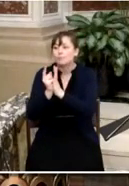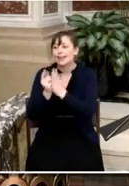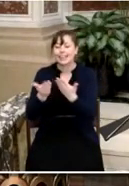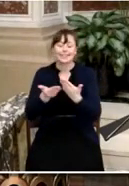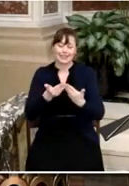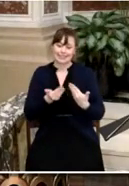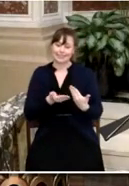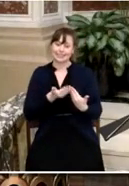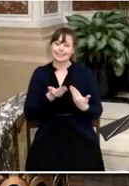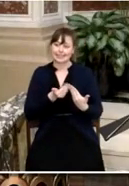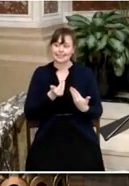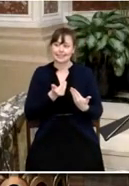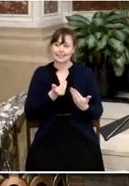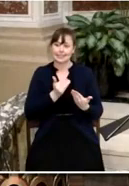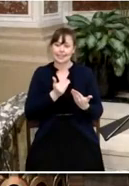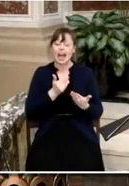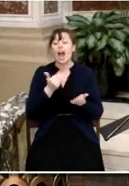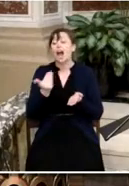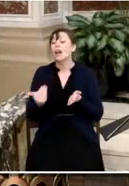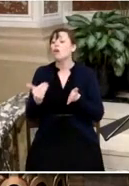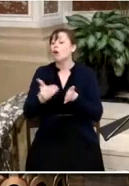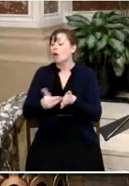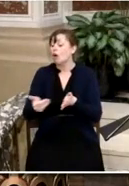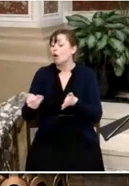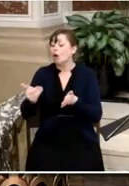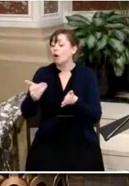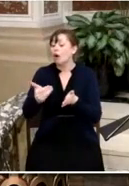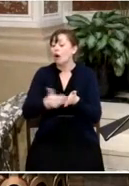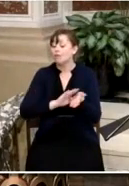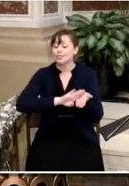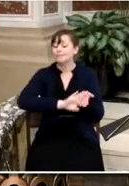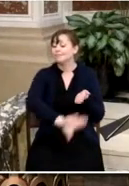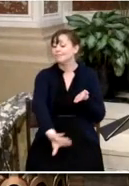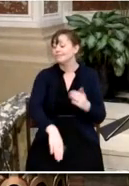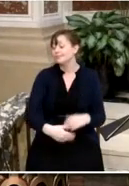easily and often cast aside.